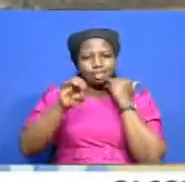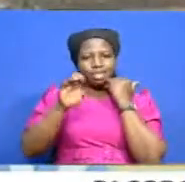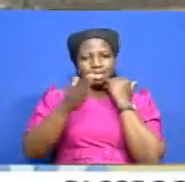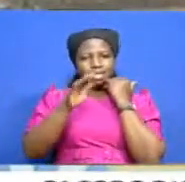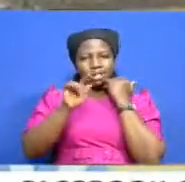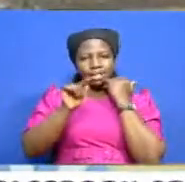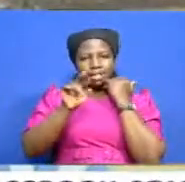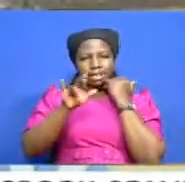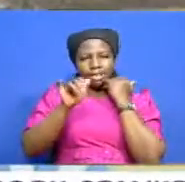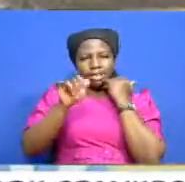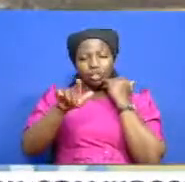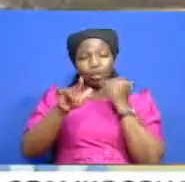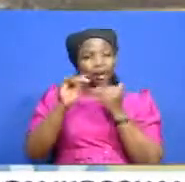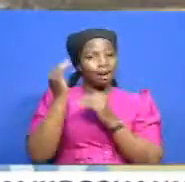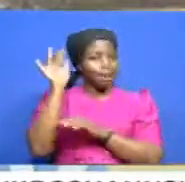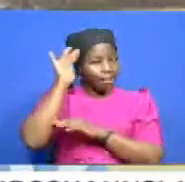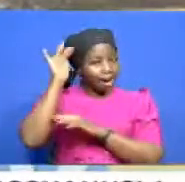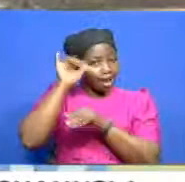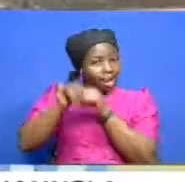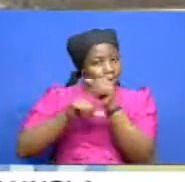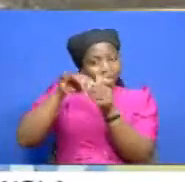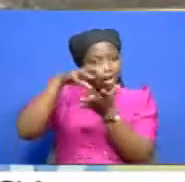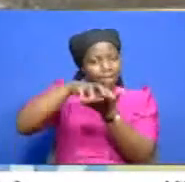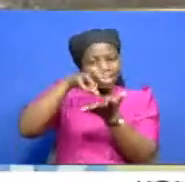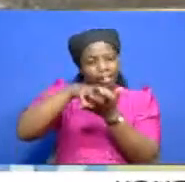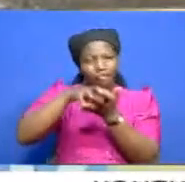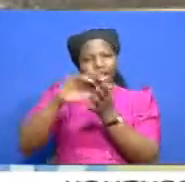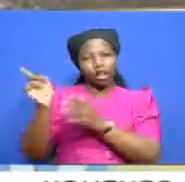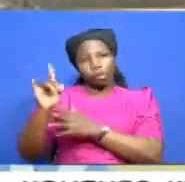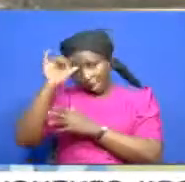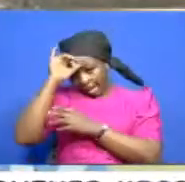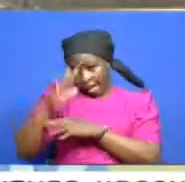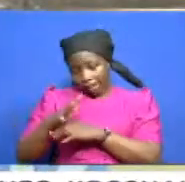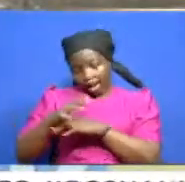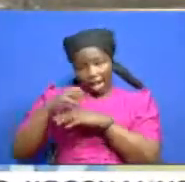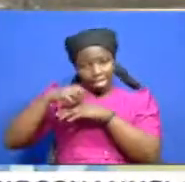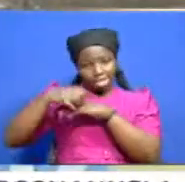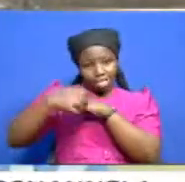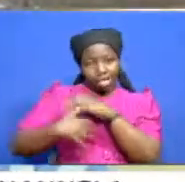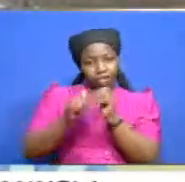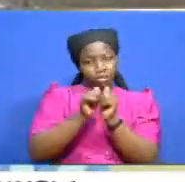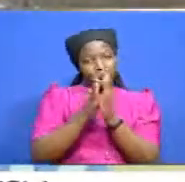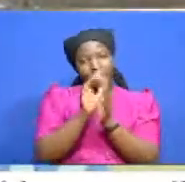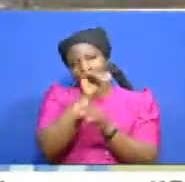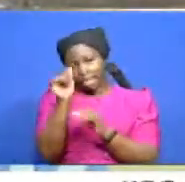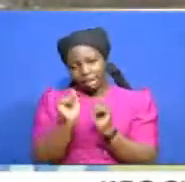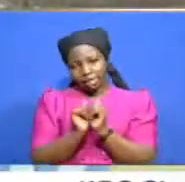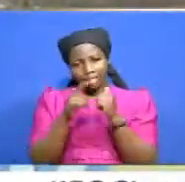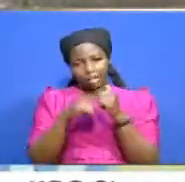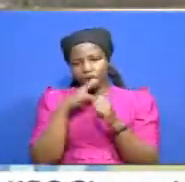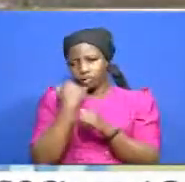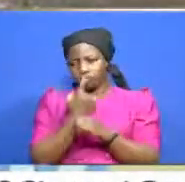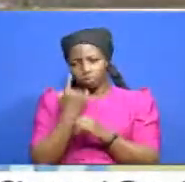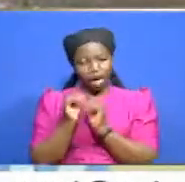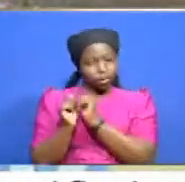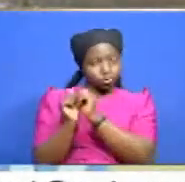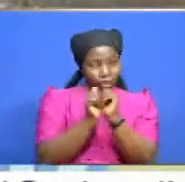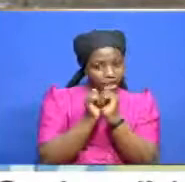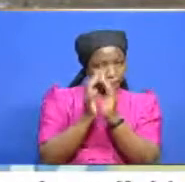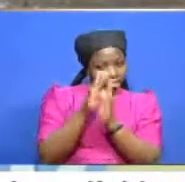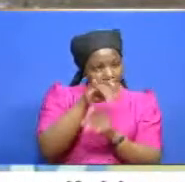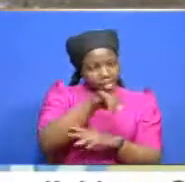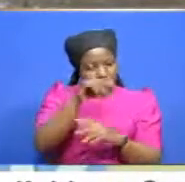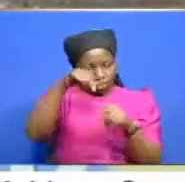case that touched on the Nairobi Governor Mike Mbuvi Sonko. 16 others also appearing together with him this particular morning before the